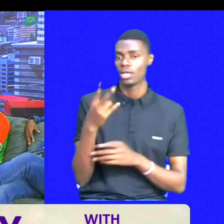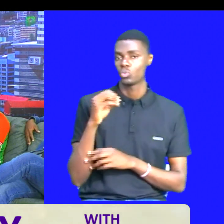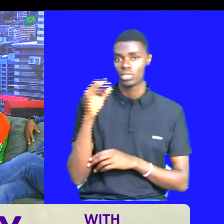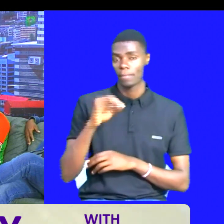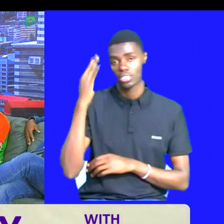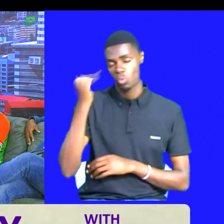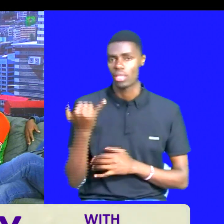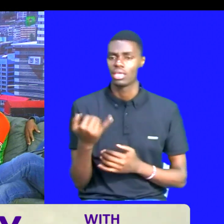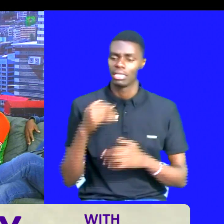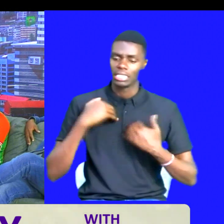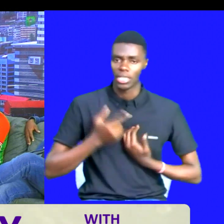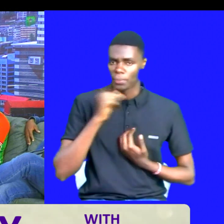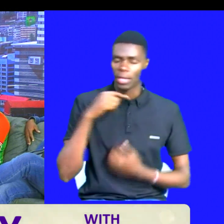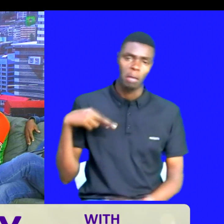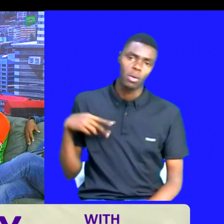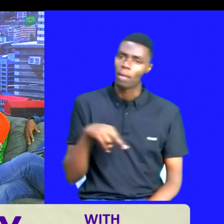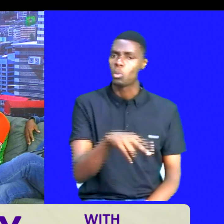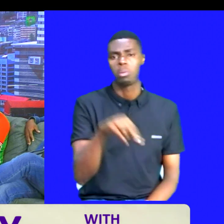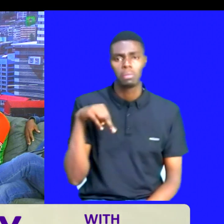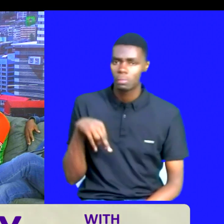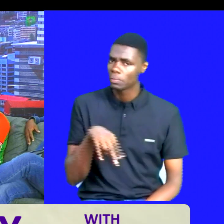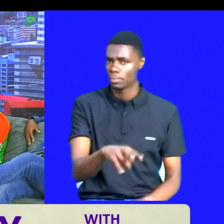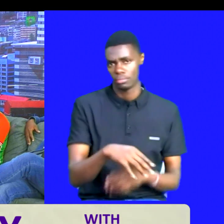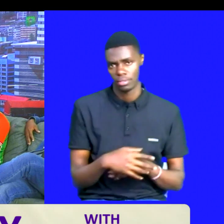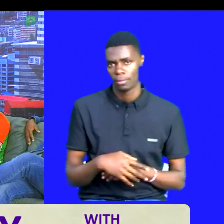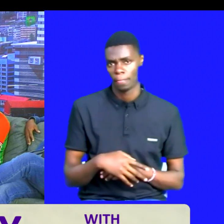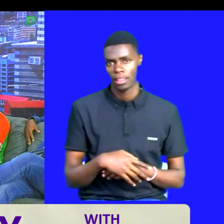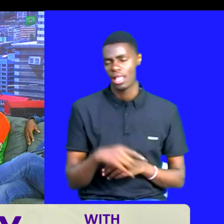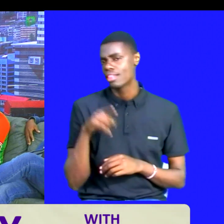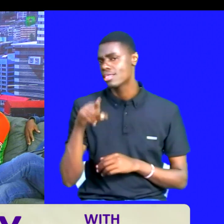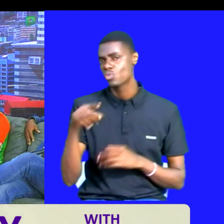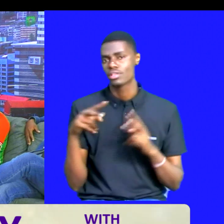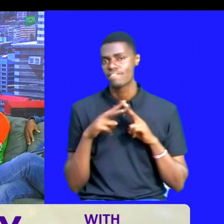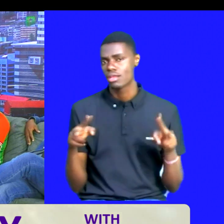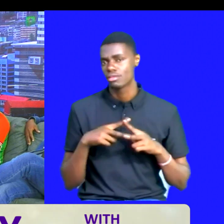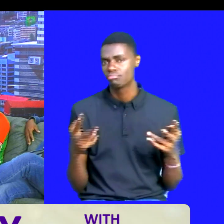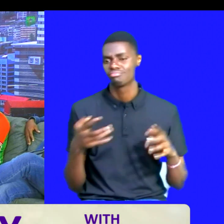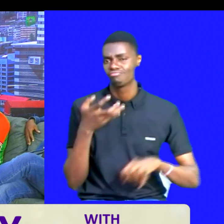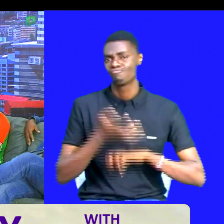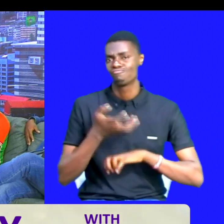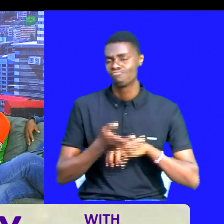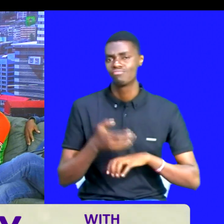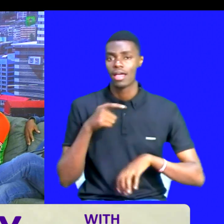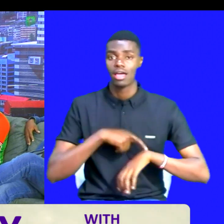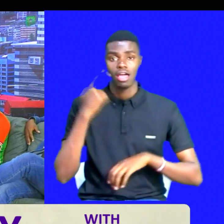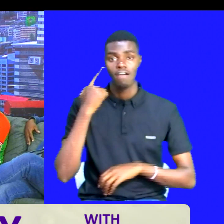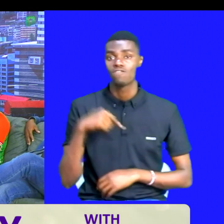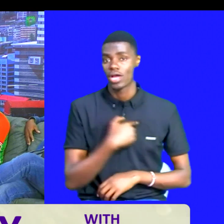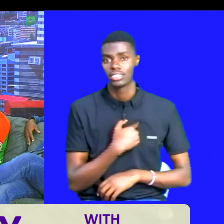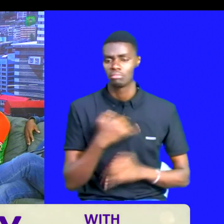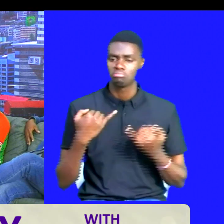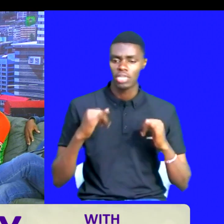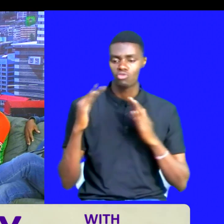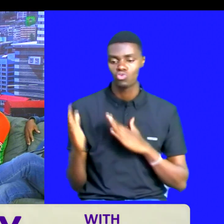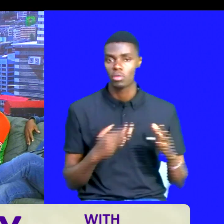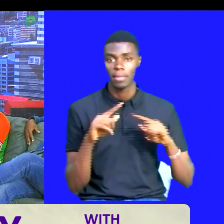tired. He's walked a long way, and so I think it was a very difficult time for us, trying to